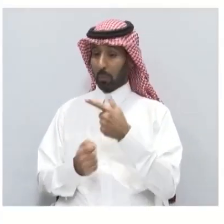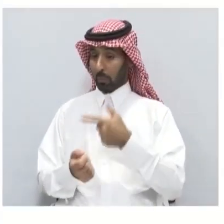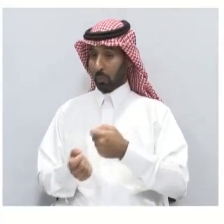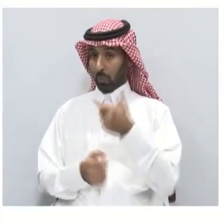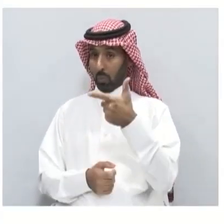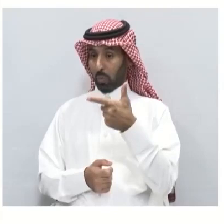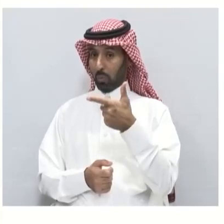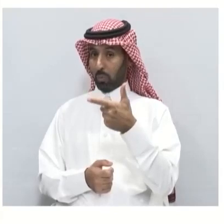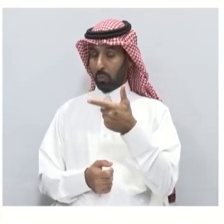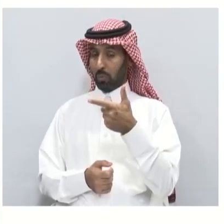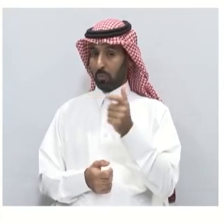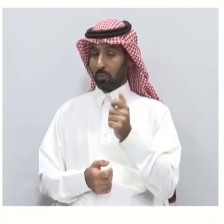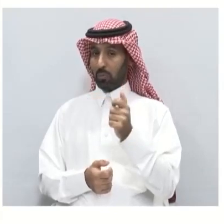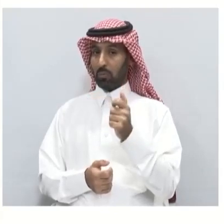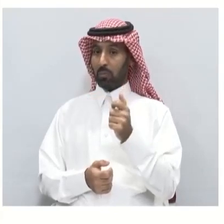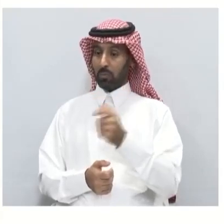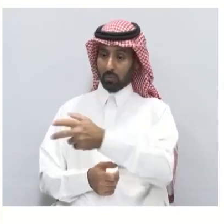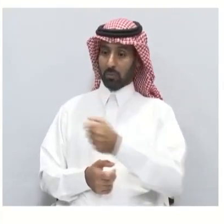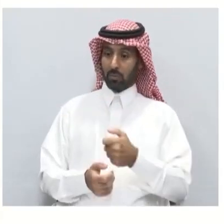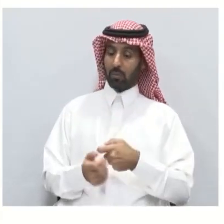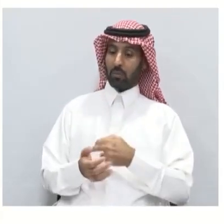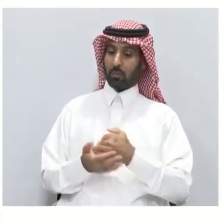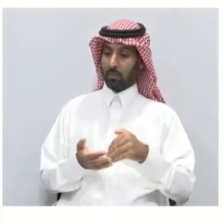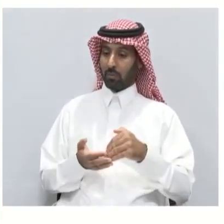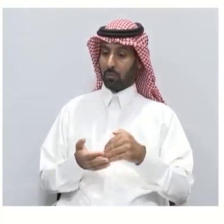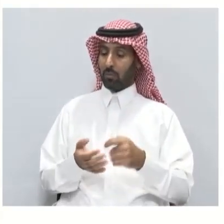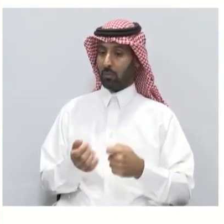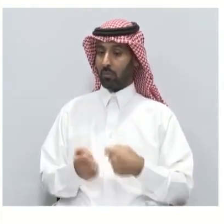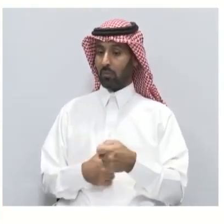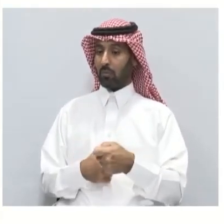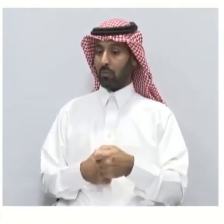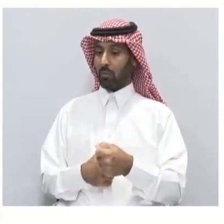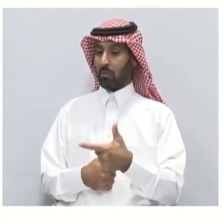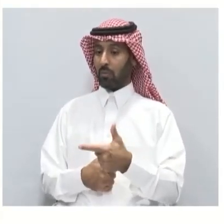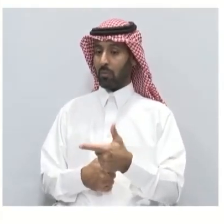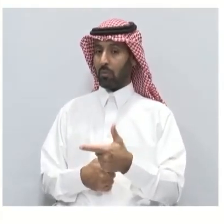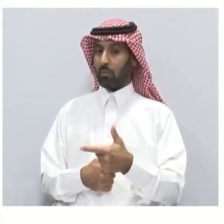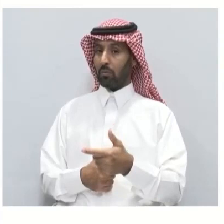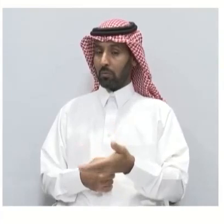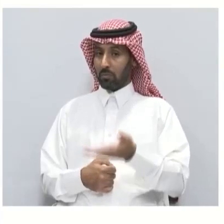things with the card? Once he stole the card, did he buy expensive things?